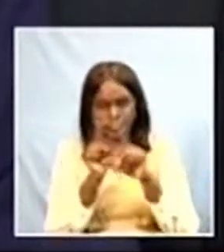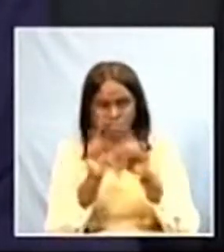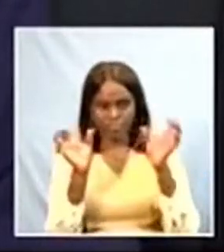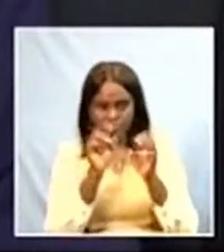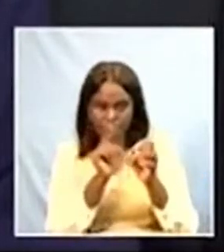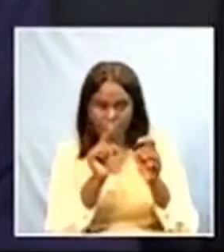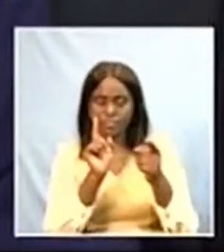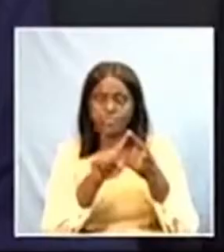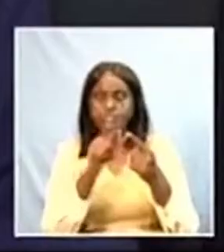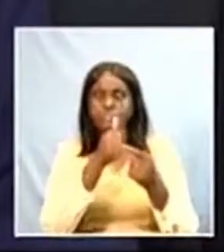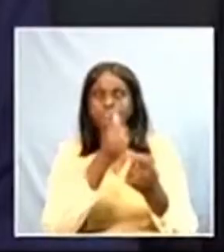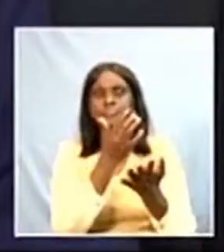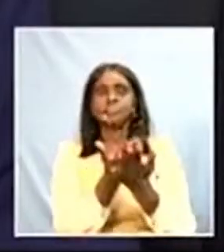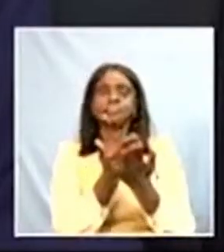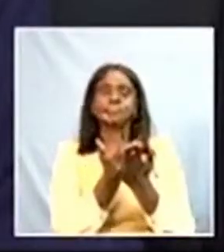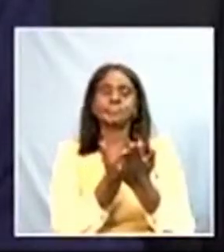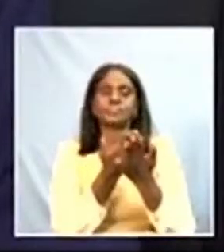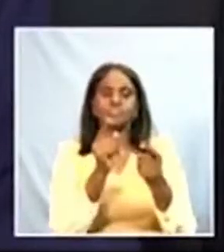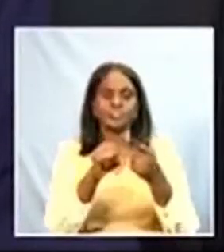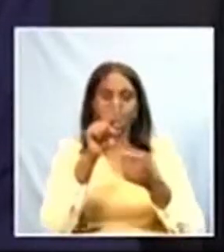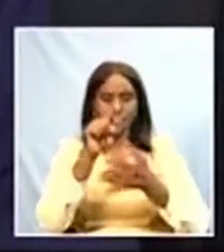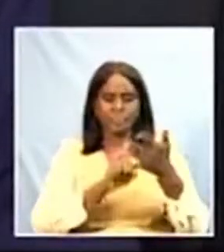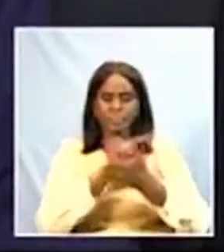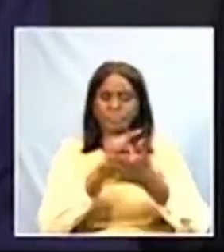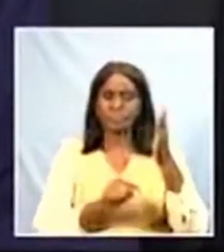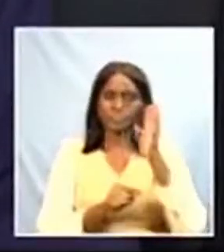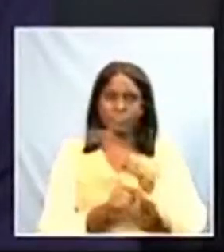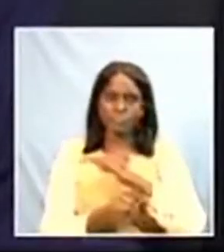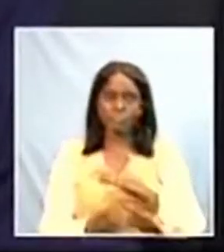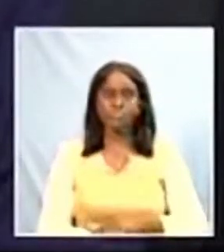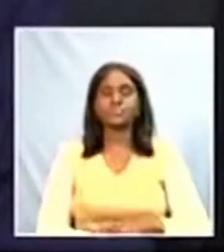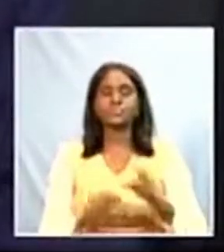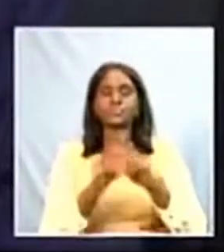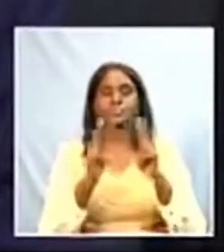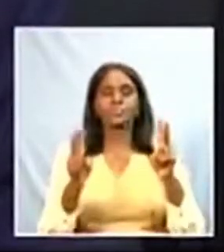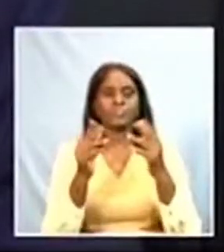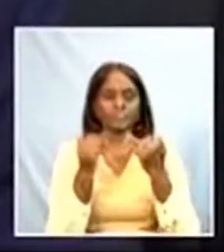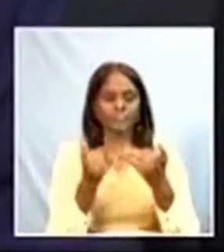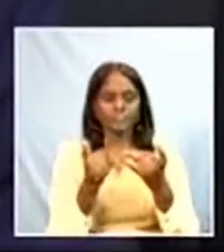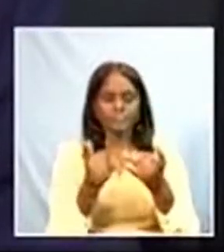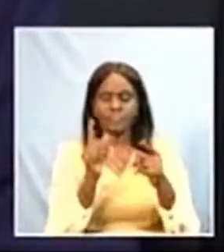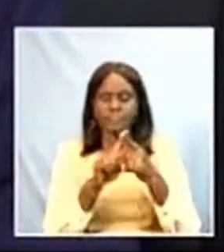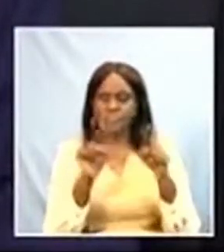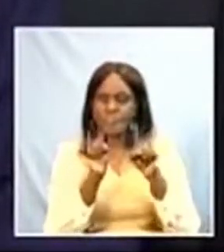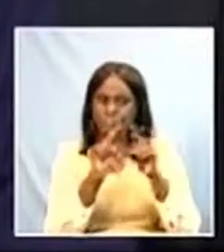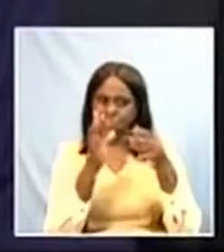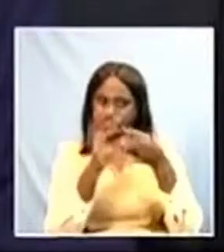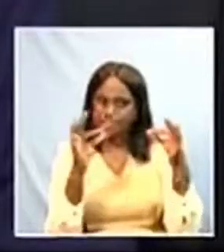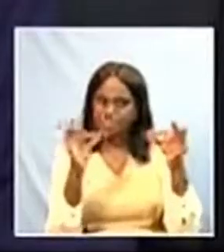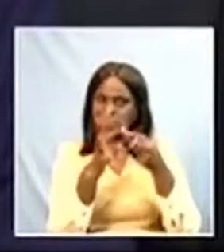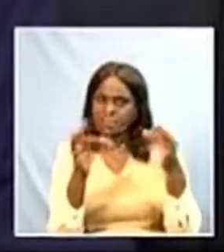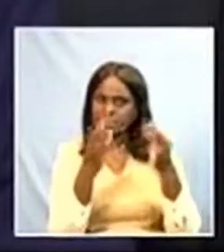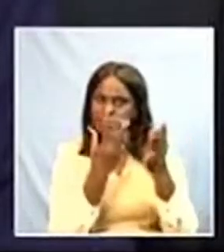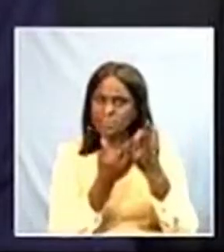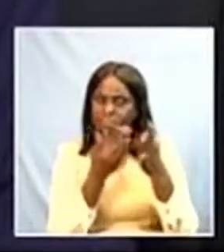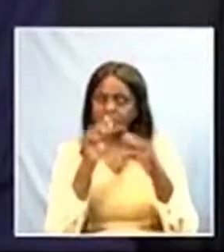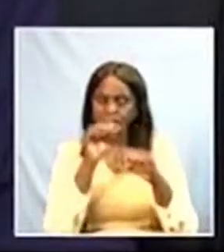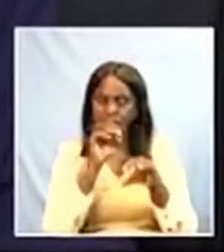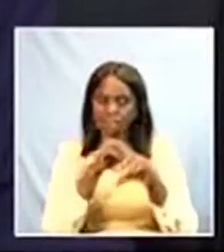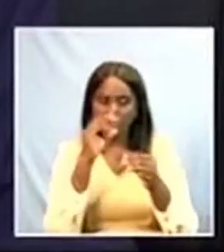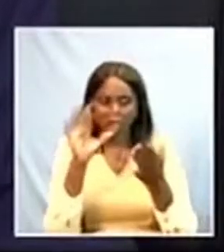committee to recommend termination. So, but the sentence here on page